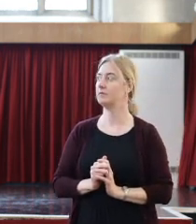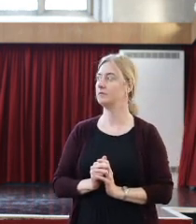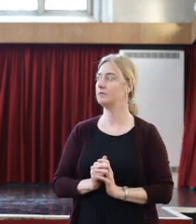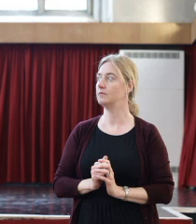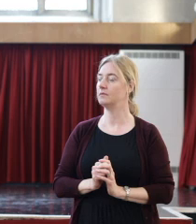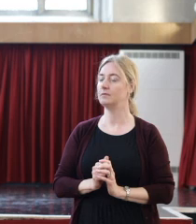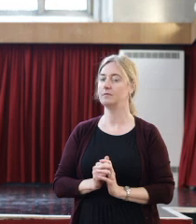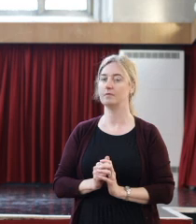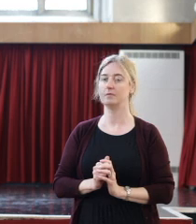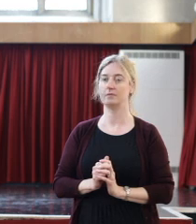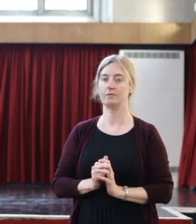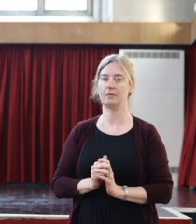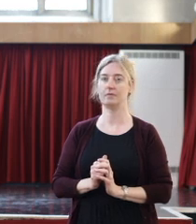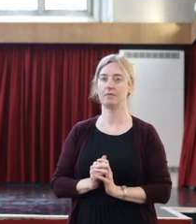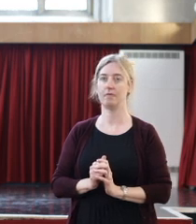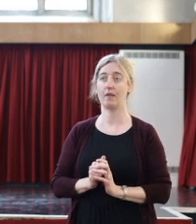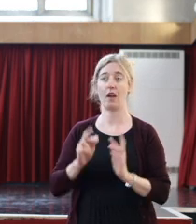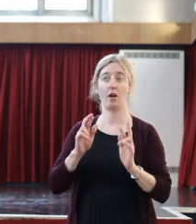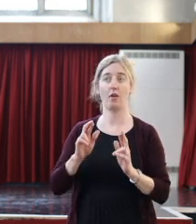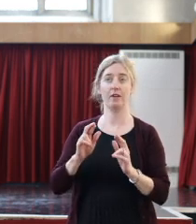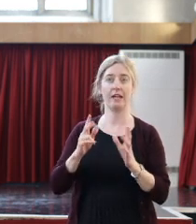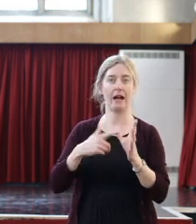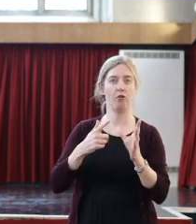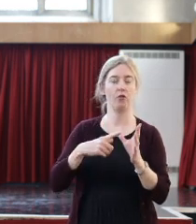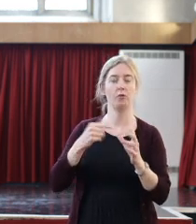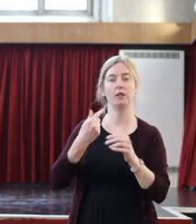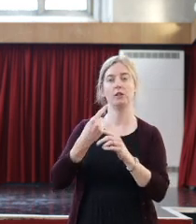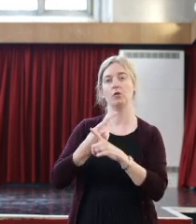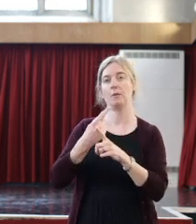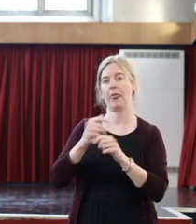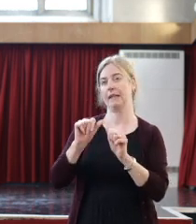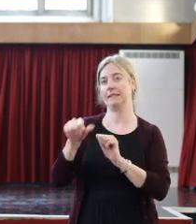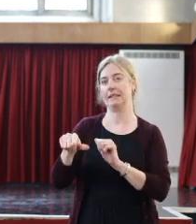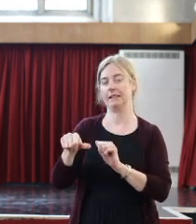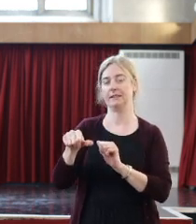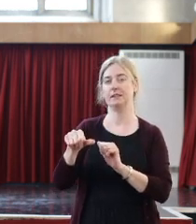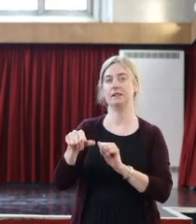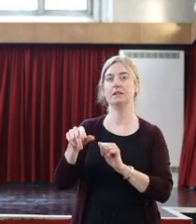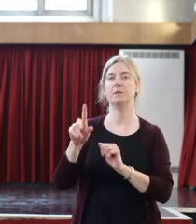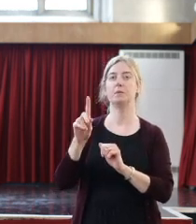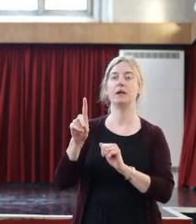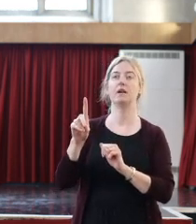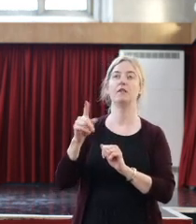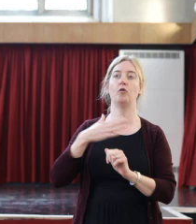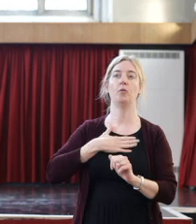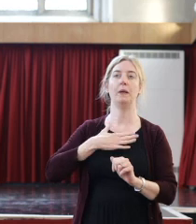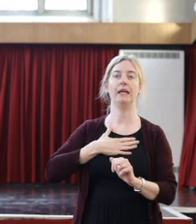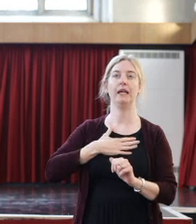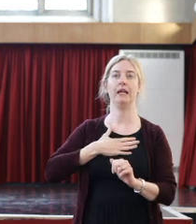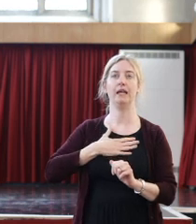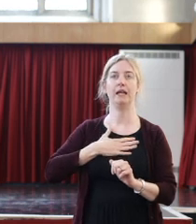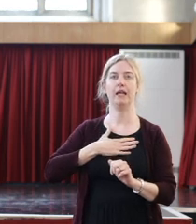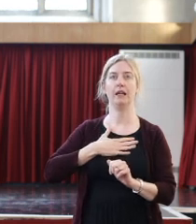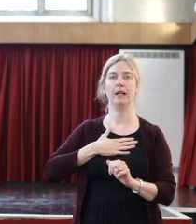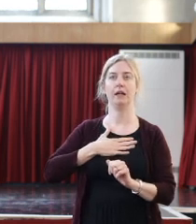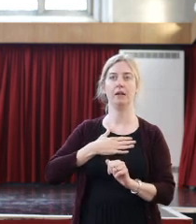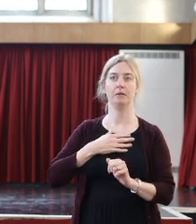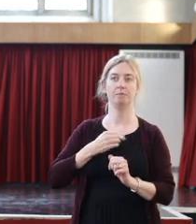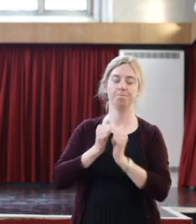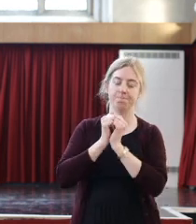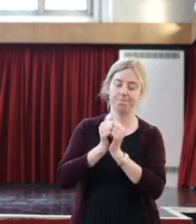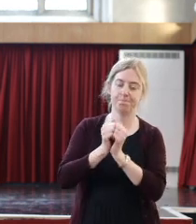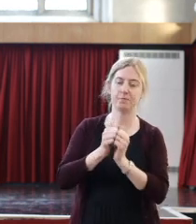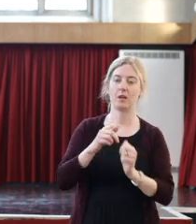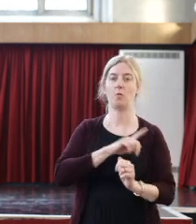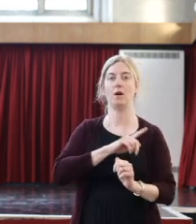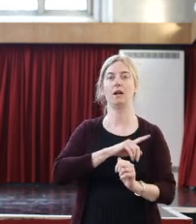I'd like to think, and I'll hopefully Aaron will talk about this soon, but for me the real benefit was that the